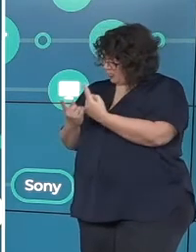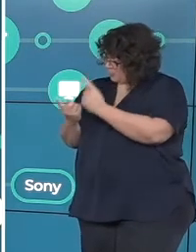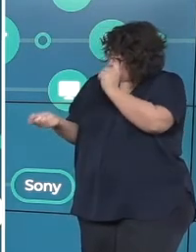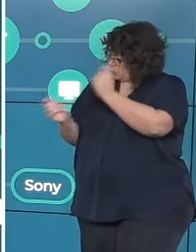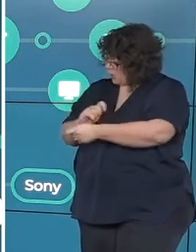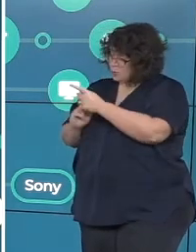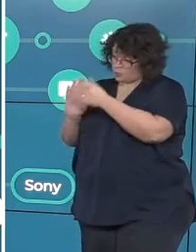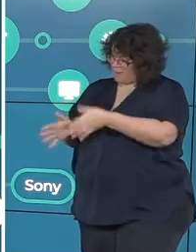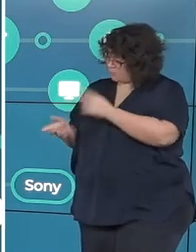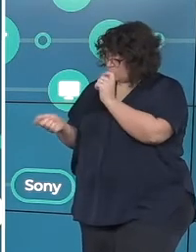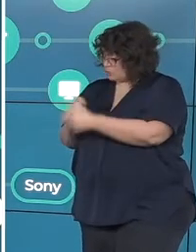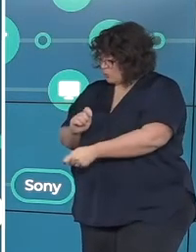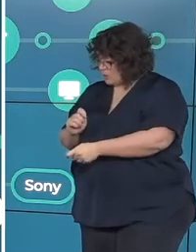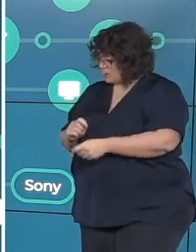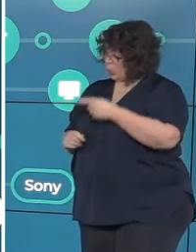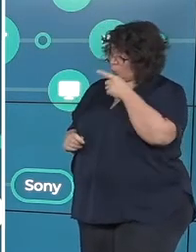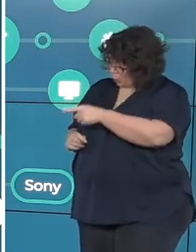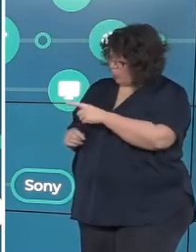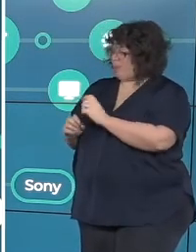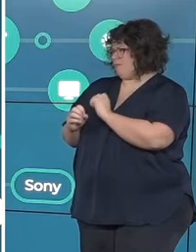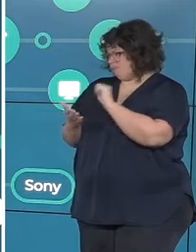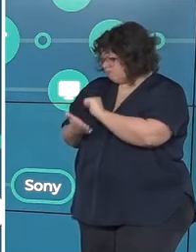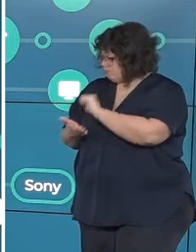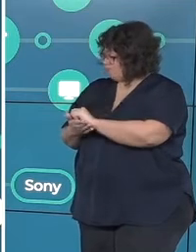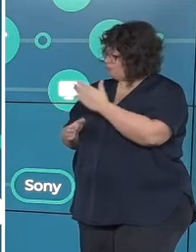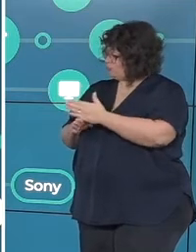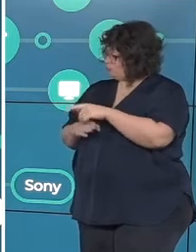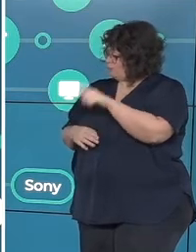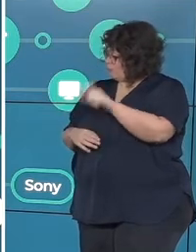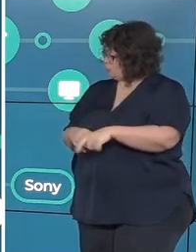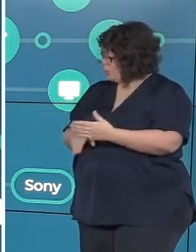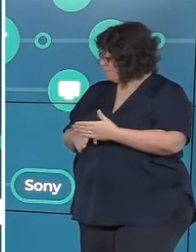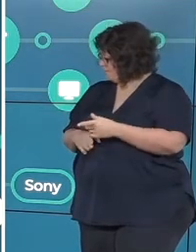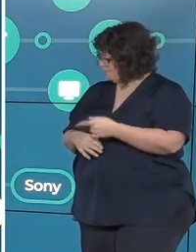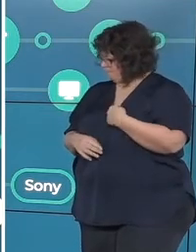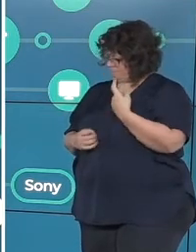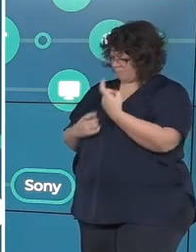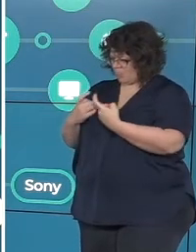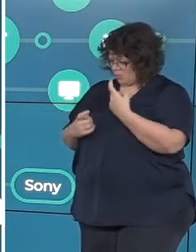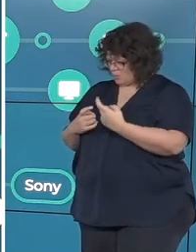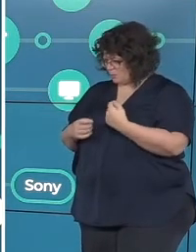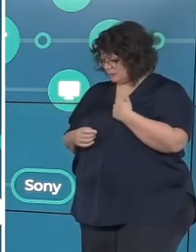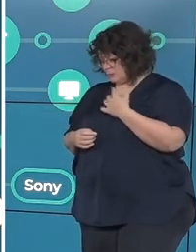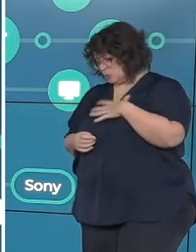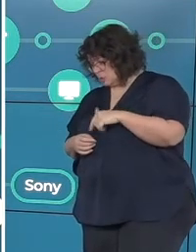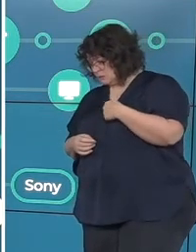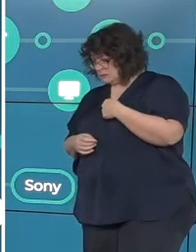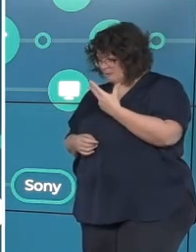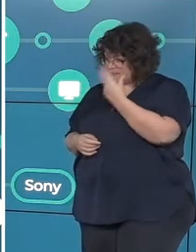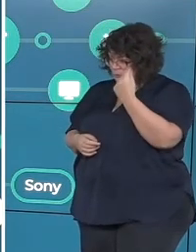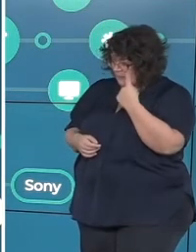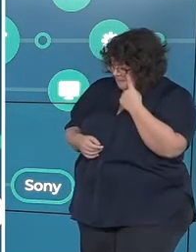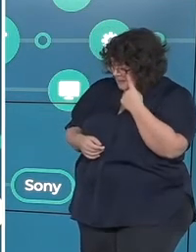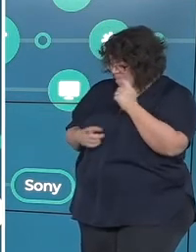Did I want to be visually impaired, blind Paul, sort of the disability guy, doing the disability role? Would it be the kind of